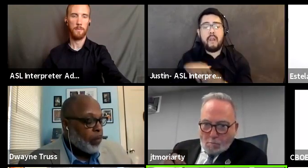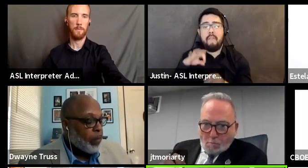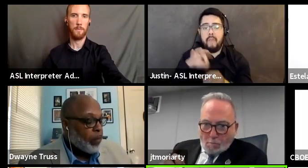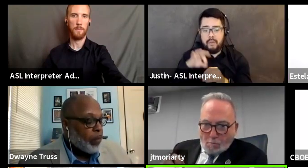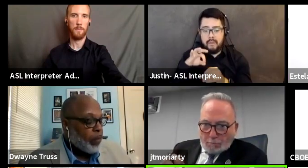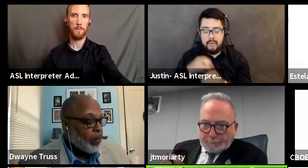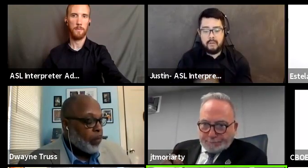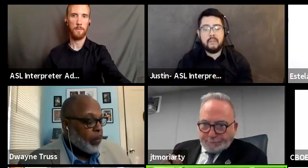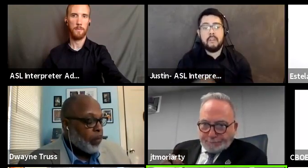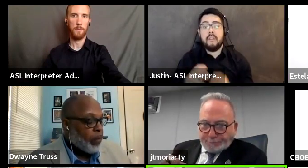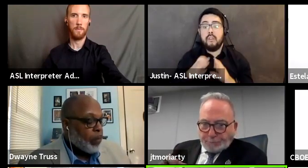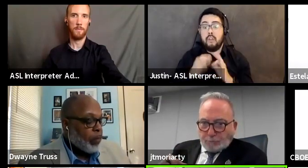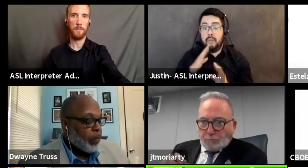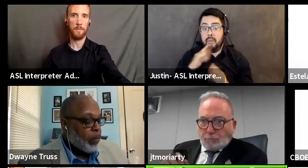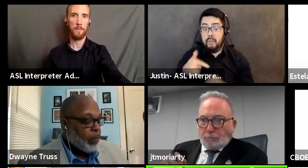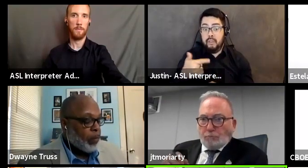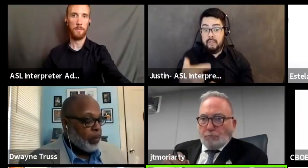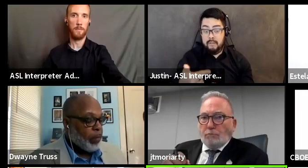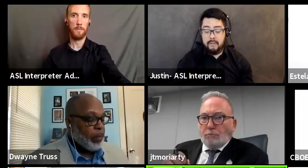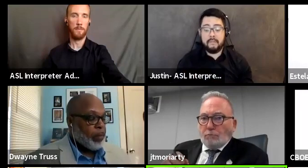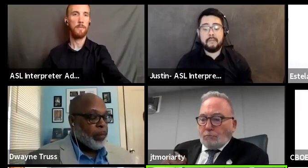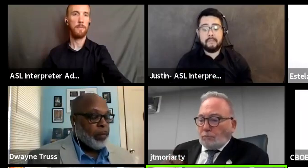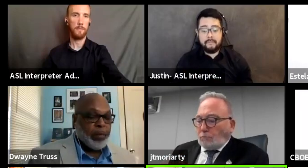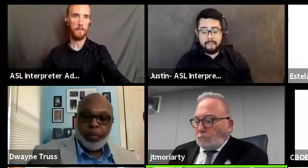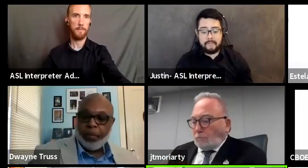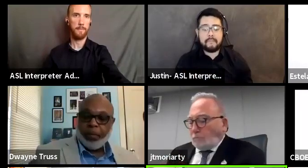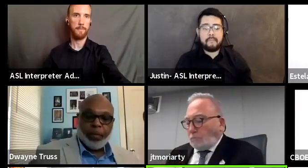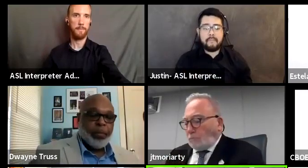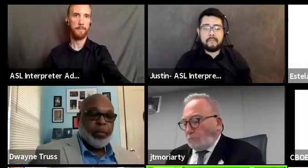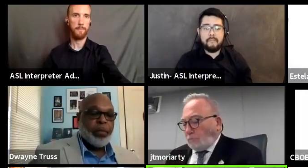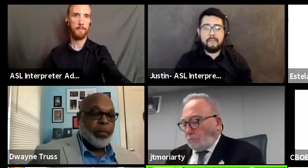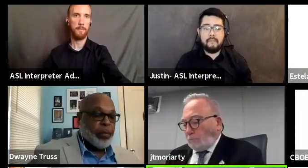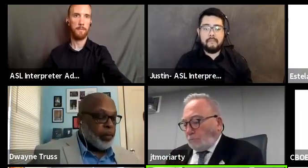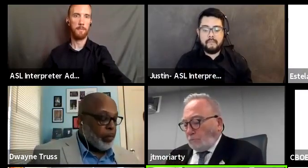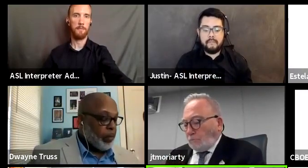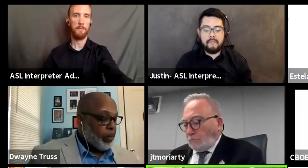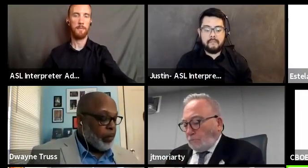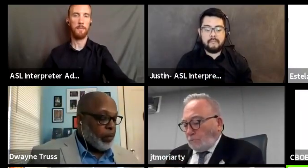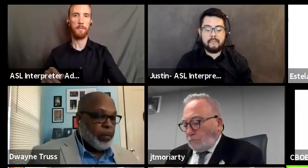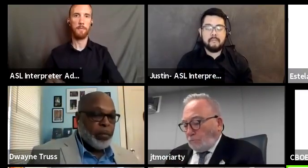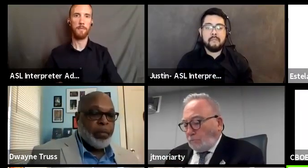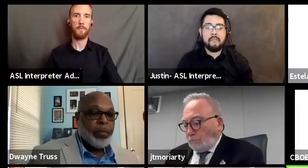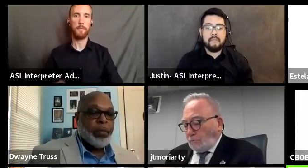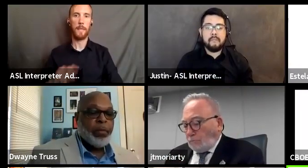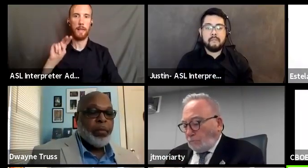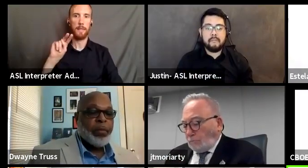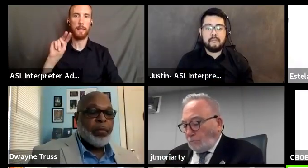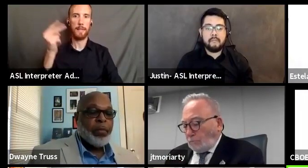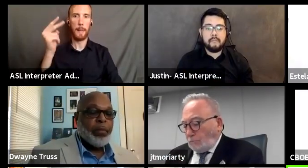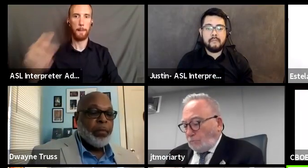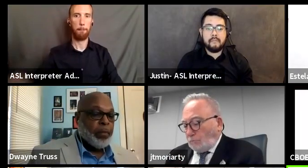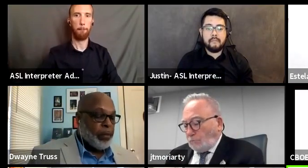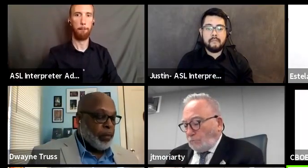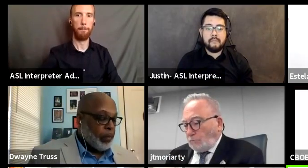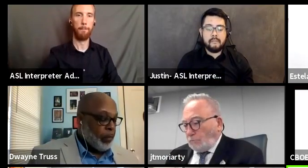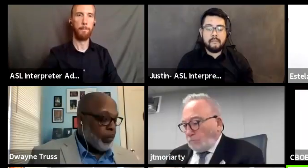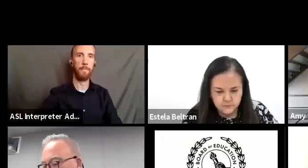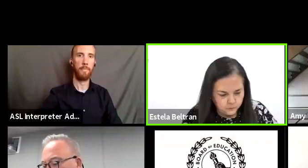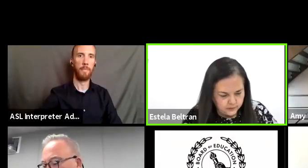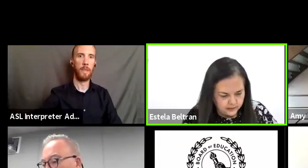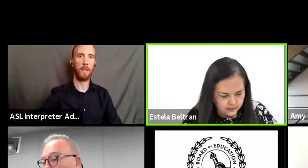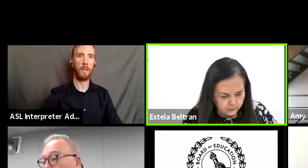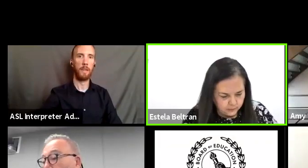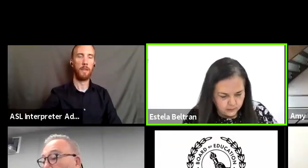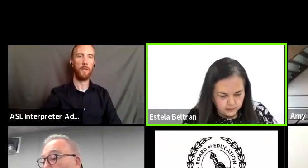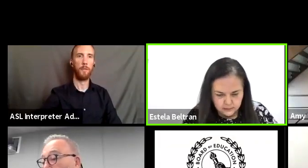zero motion so moved zero second a second thank you mr president i'll